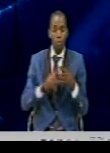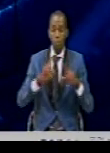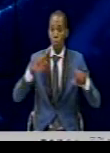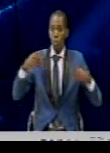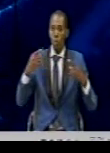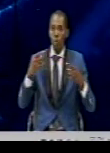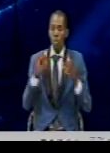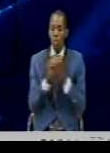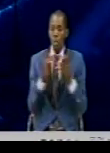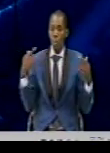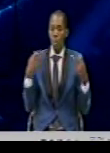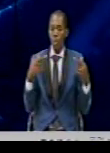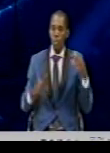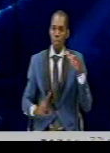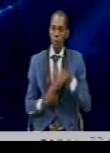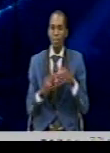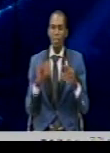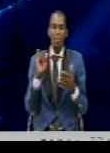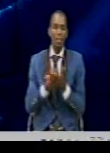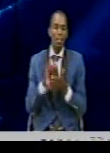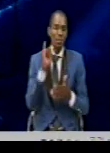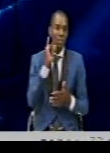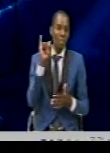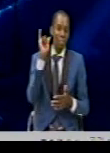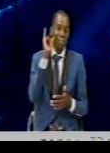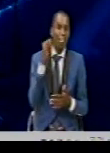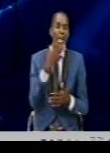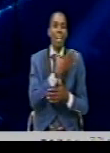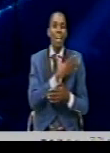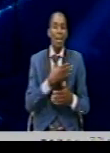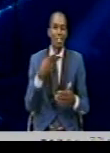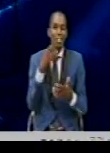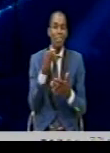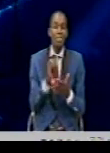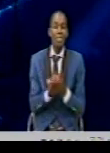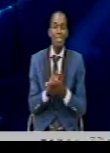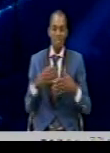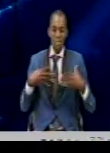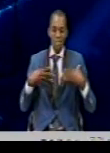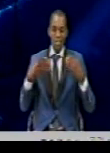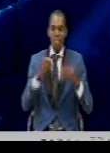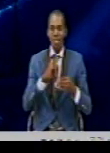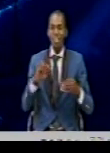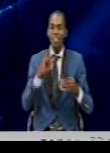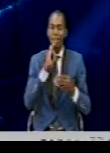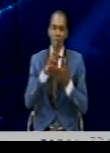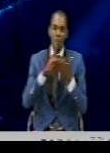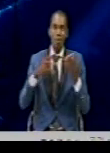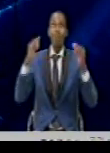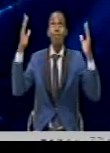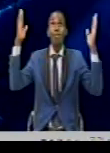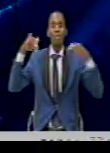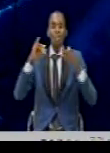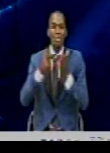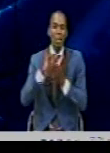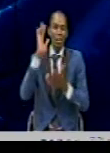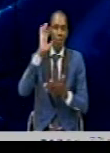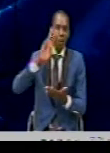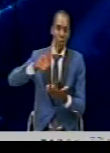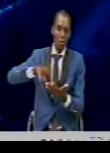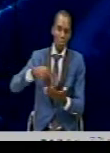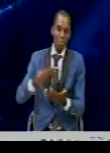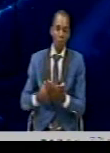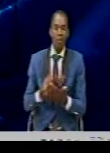resurfaced yesterday as the man of God was praying. He ministered and told the people of God that healing